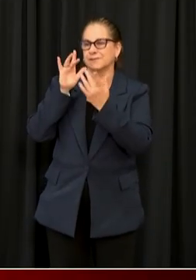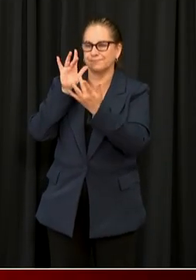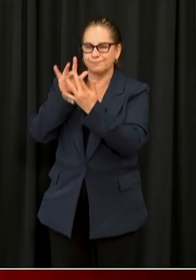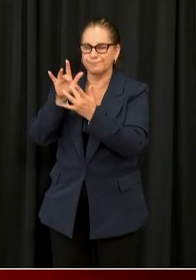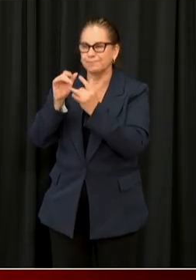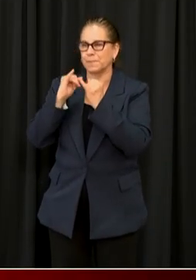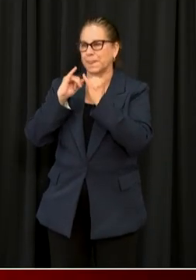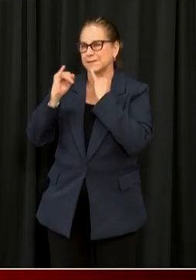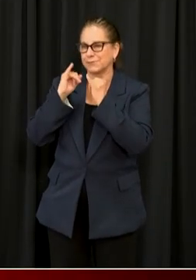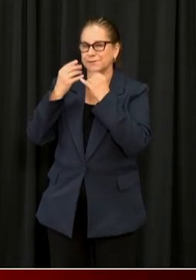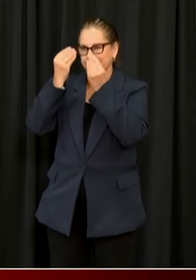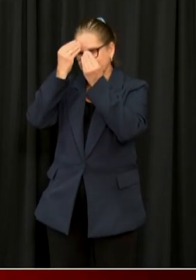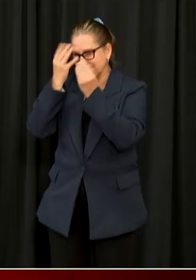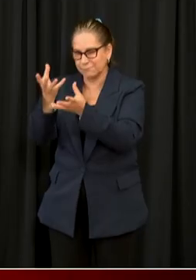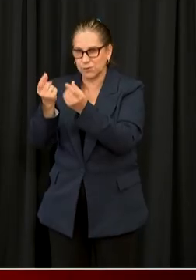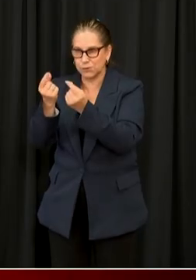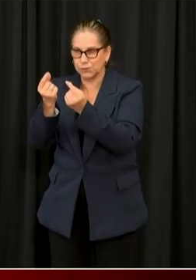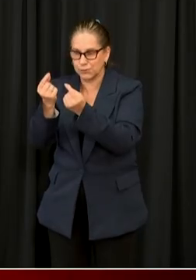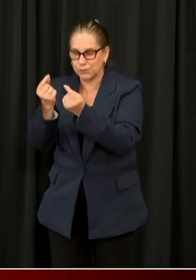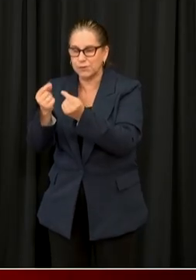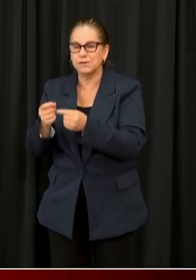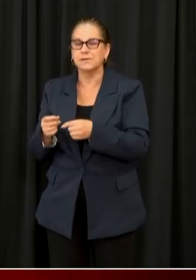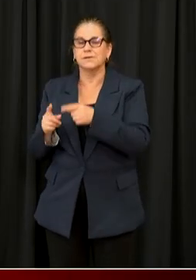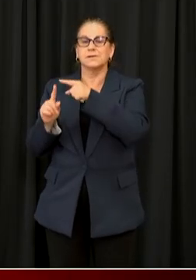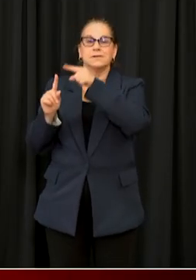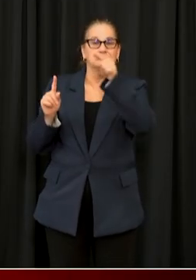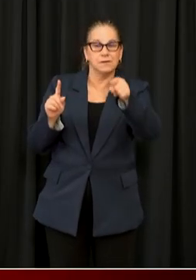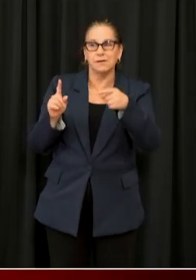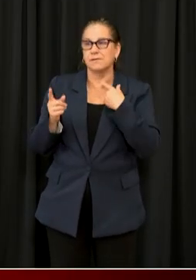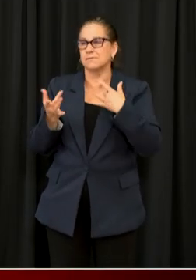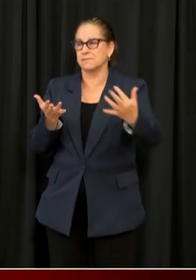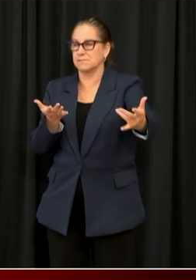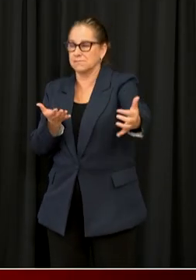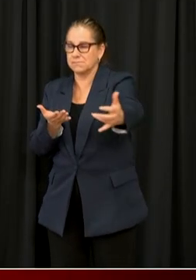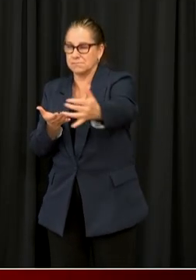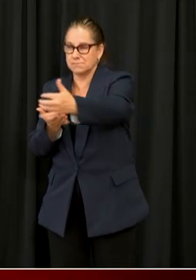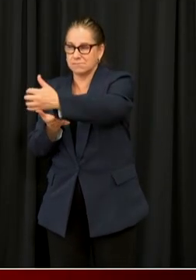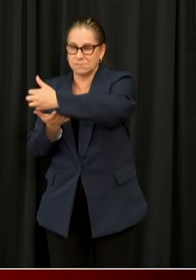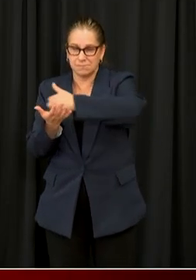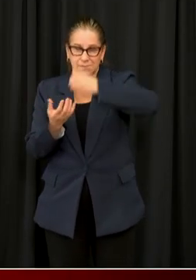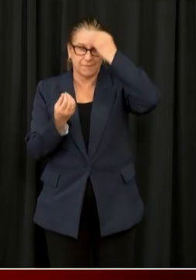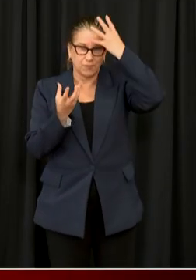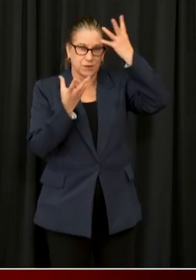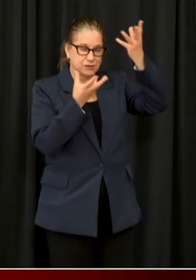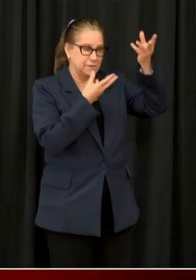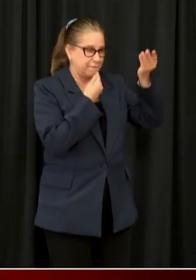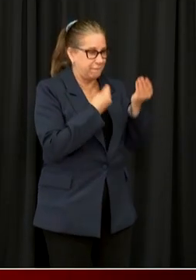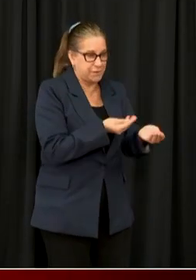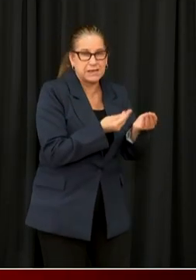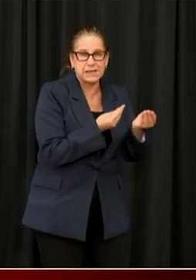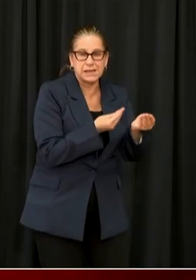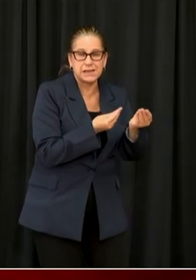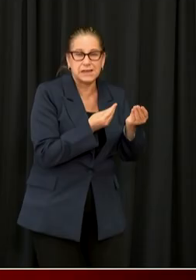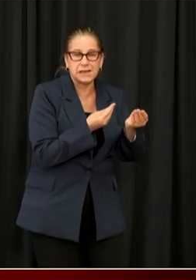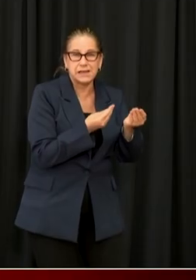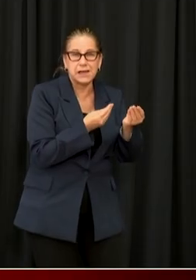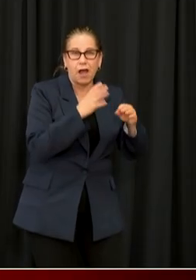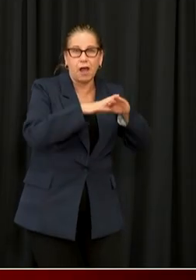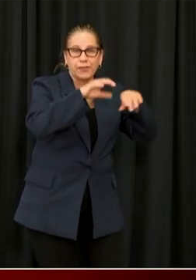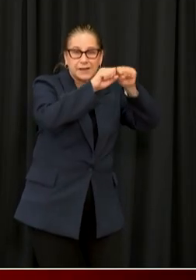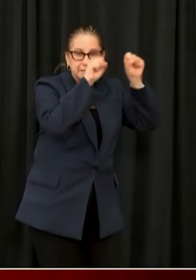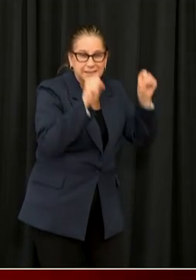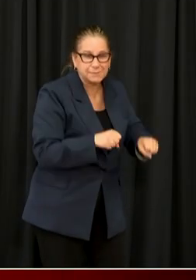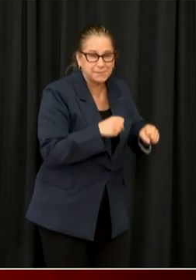the information. They enter this information into the system. They identify any resource needs that people have.